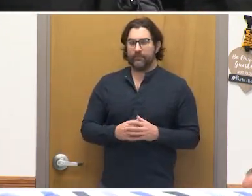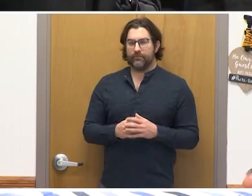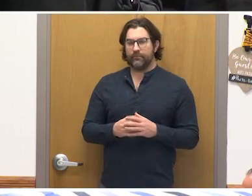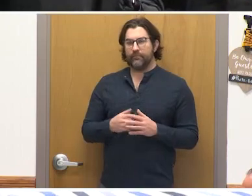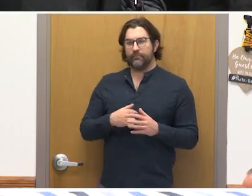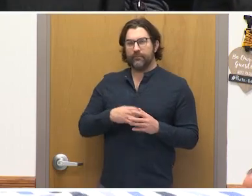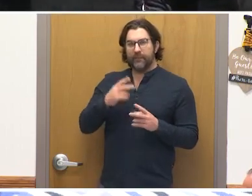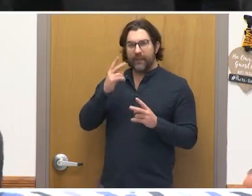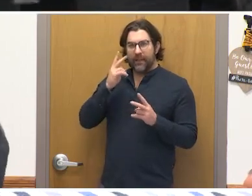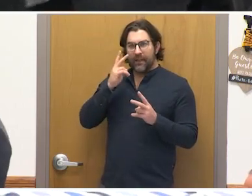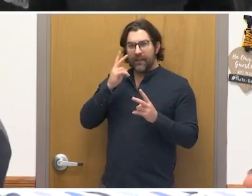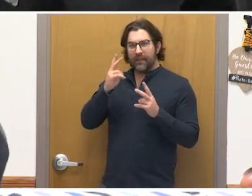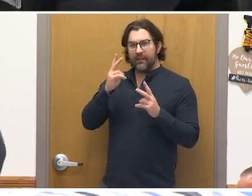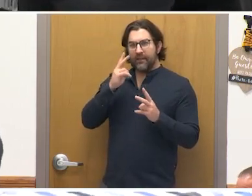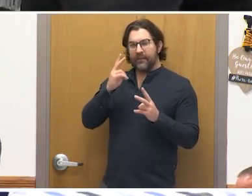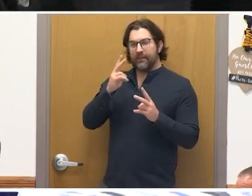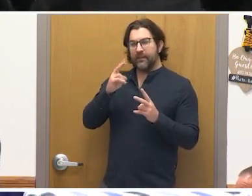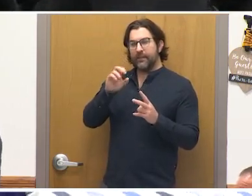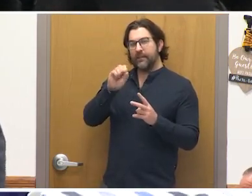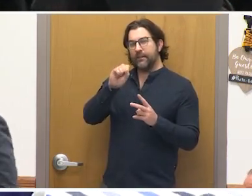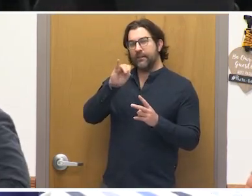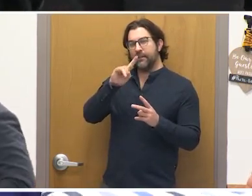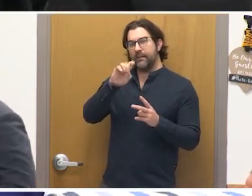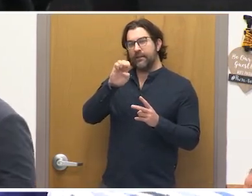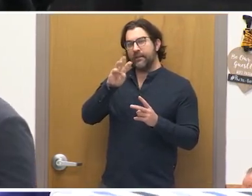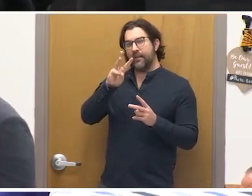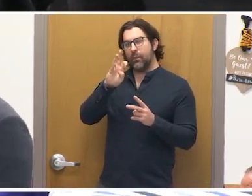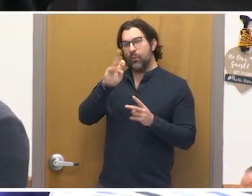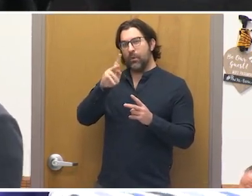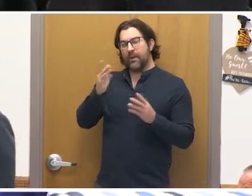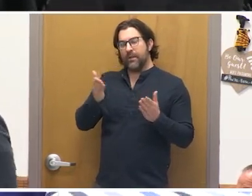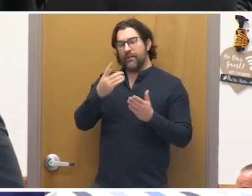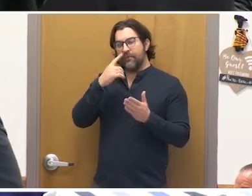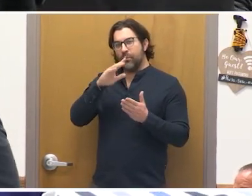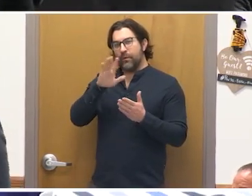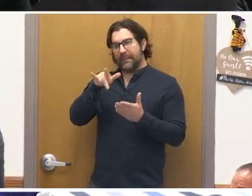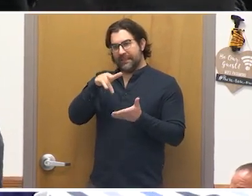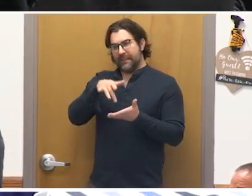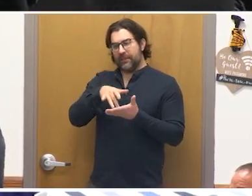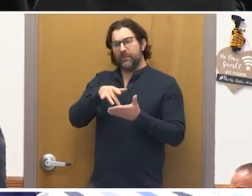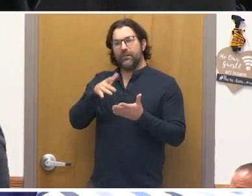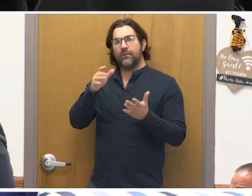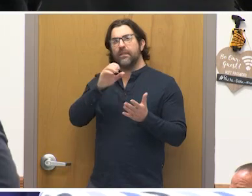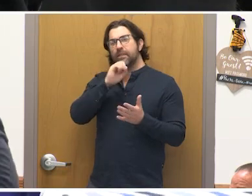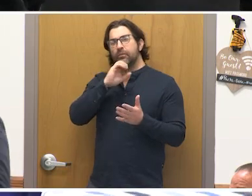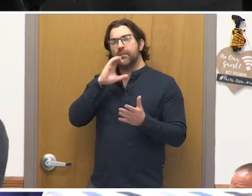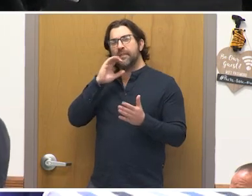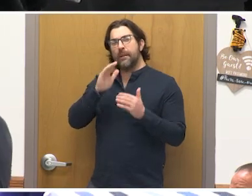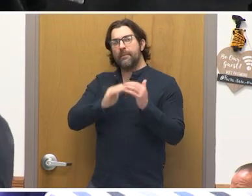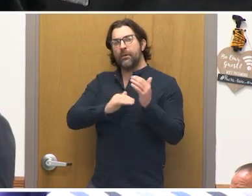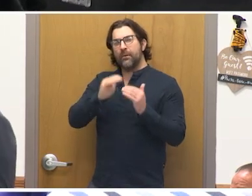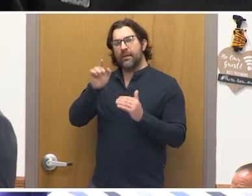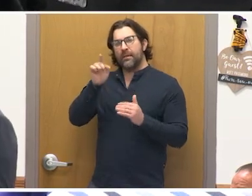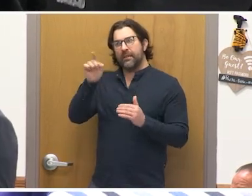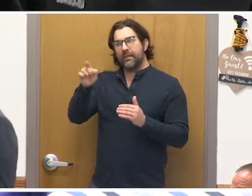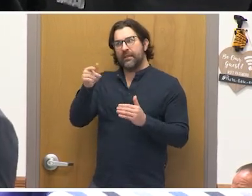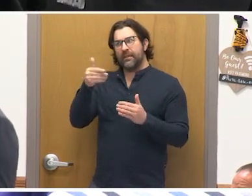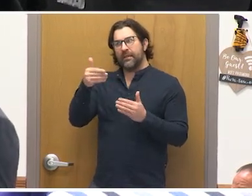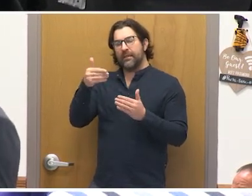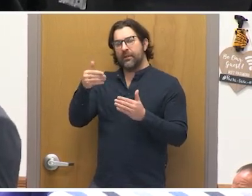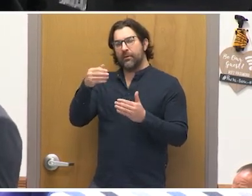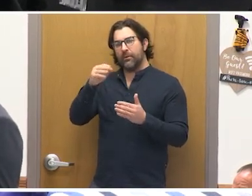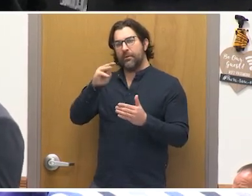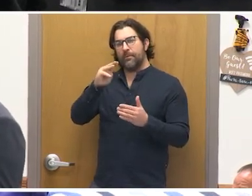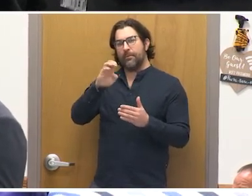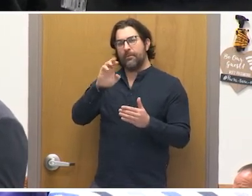I see you're doing the sidewalk here for the center, which is a good thing. What about the senior building that's down between Mertland and Homewood